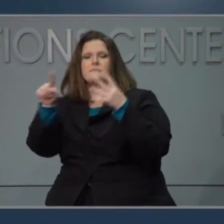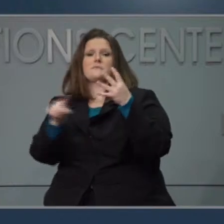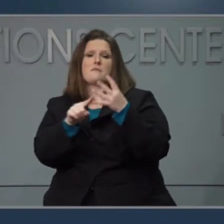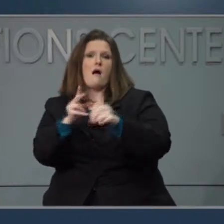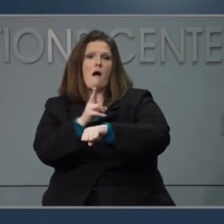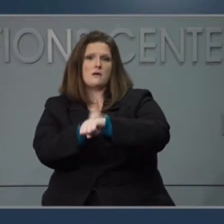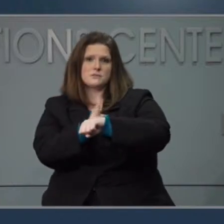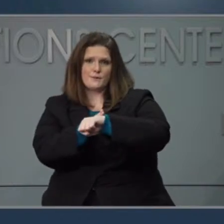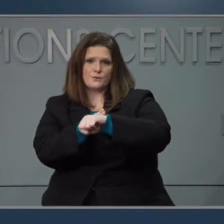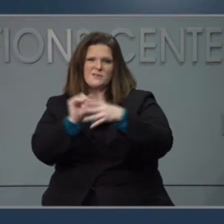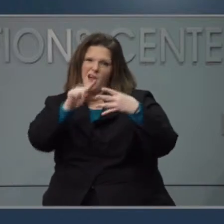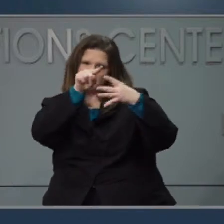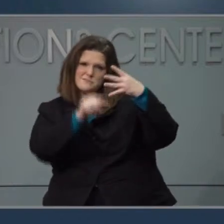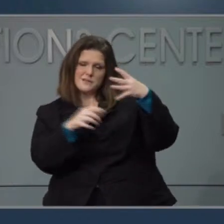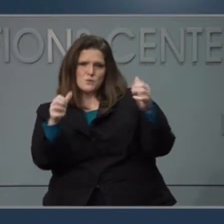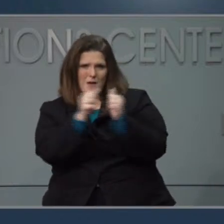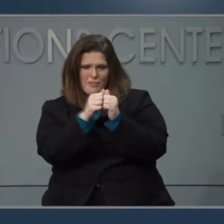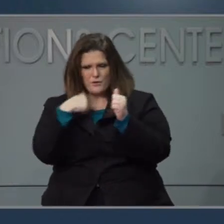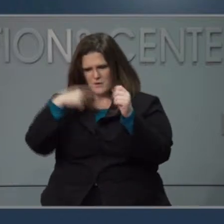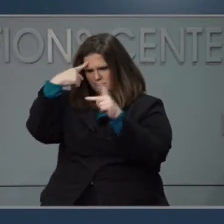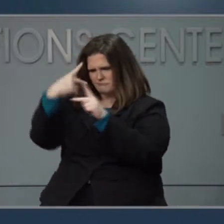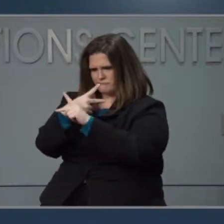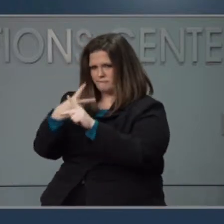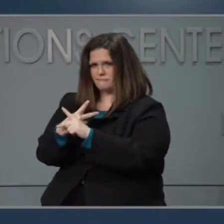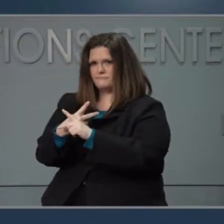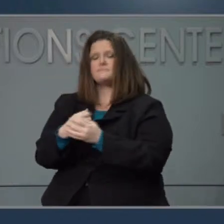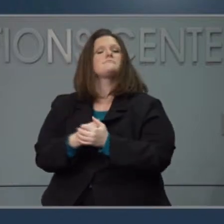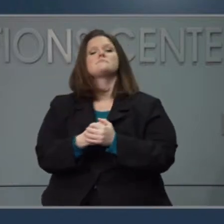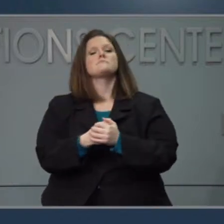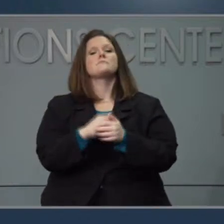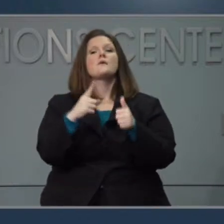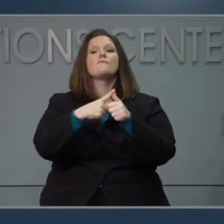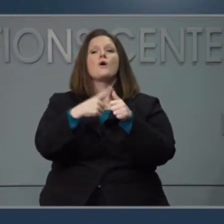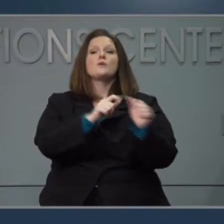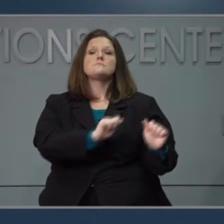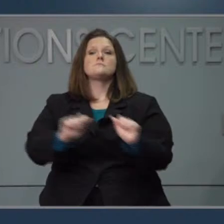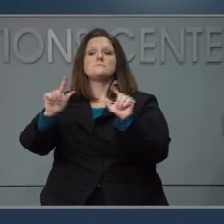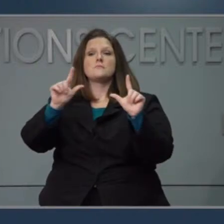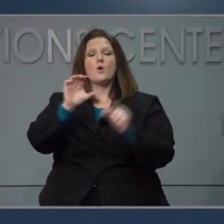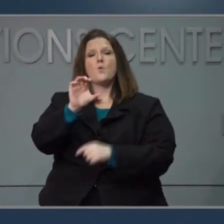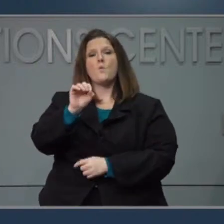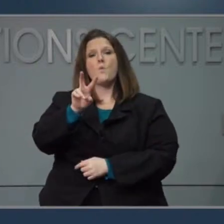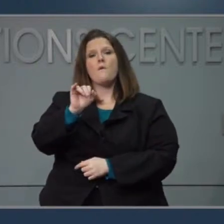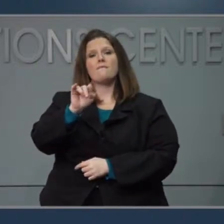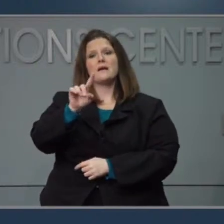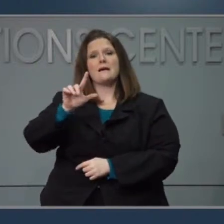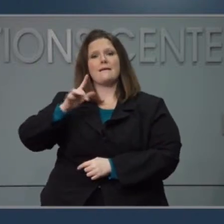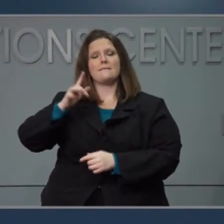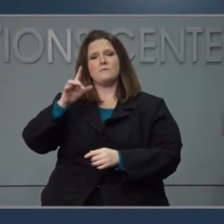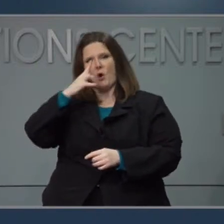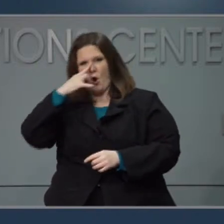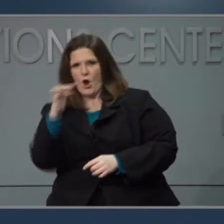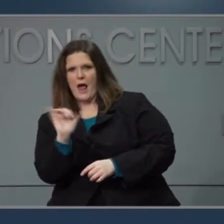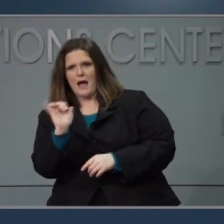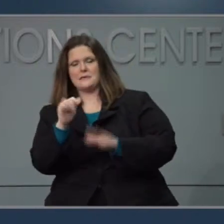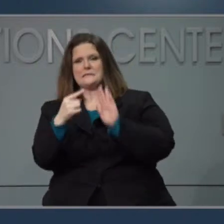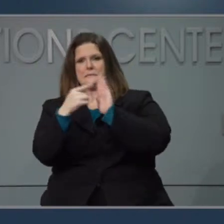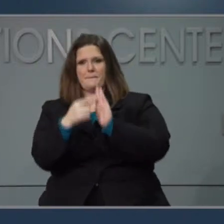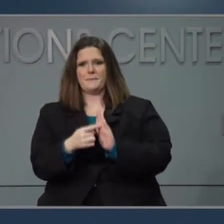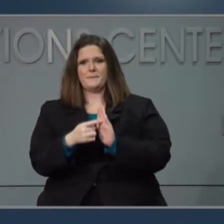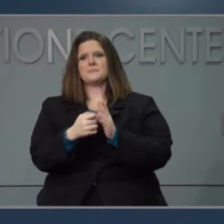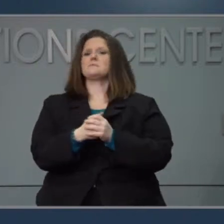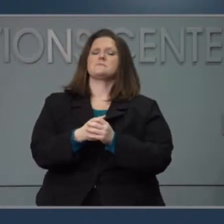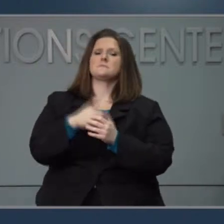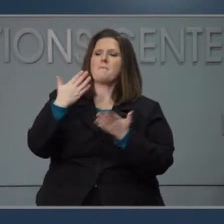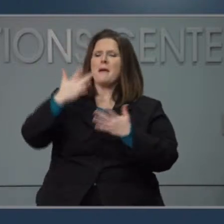graph, we look at people who come into the emergency department with COVID-like symptoms. This is our earliest detection mechanism.